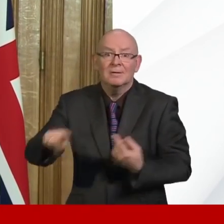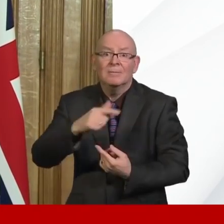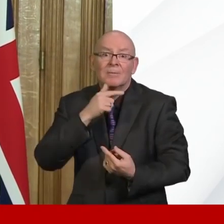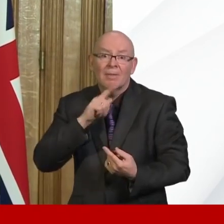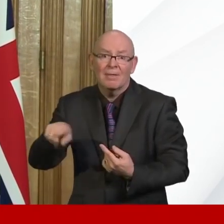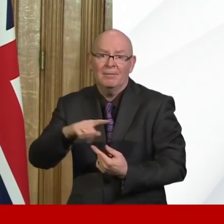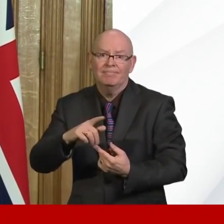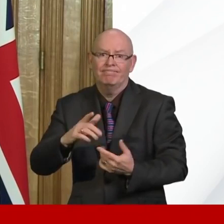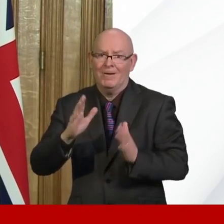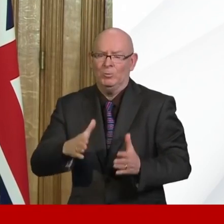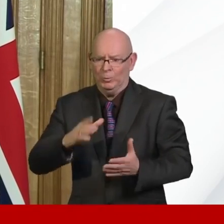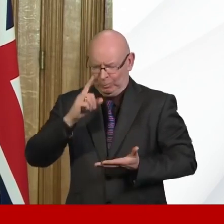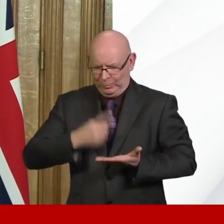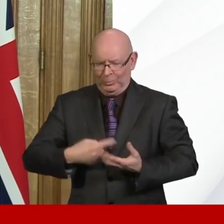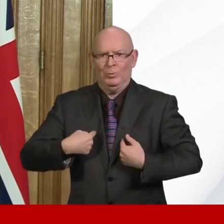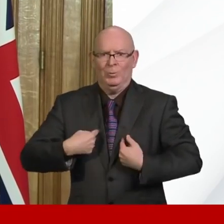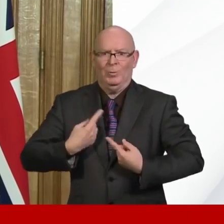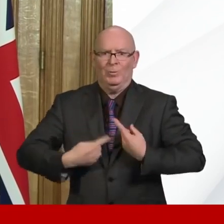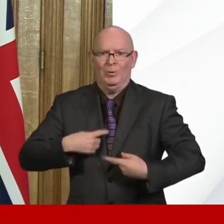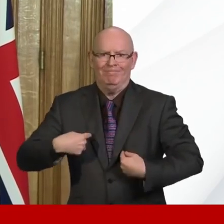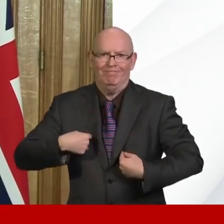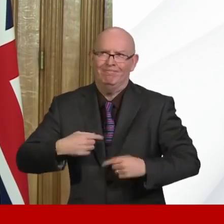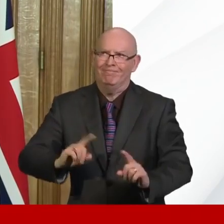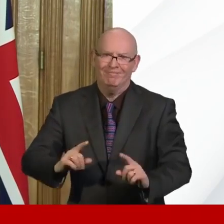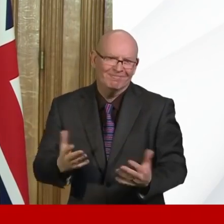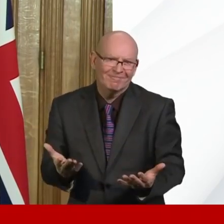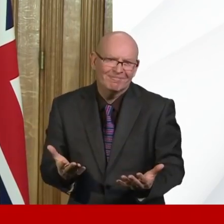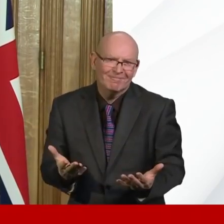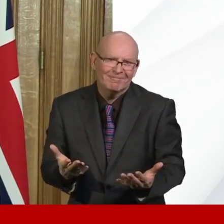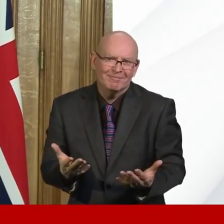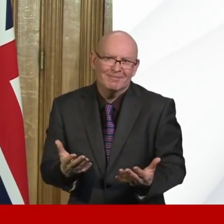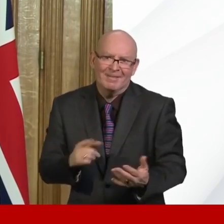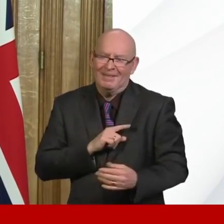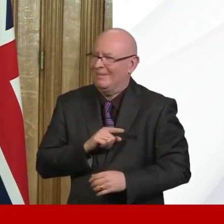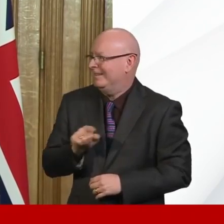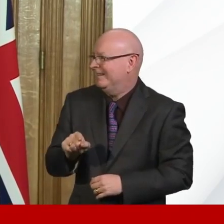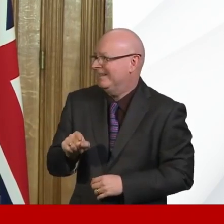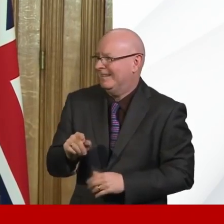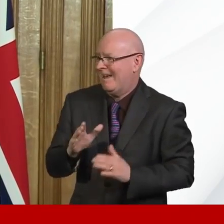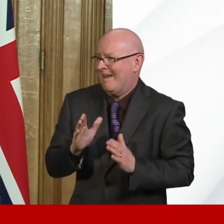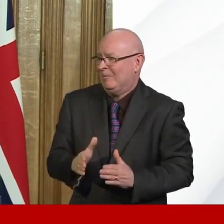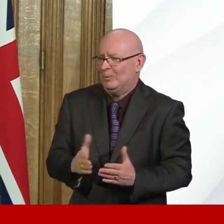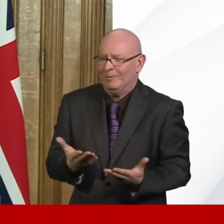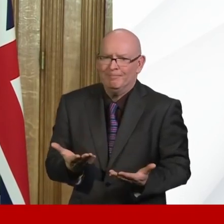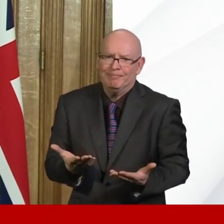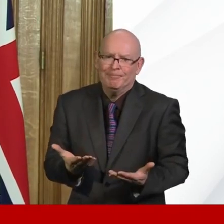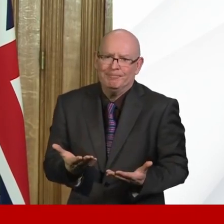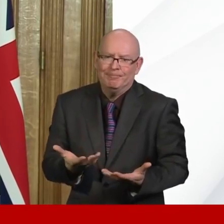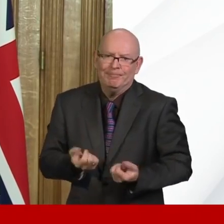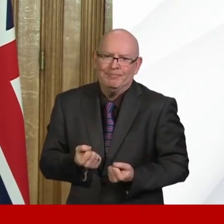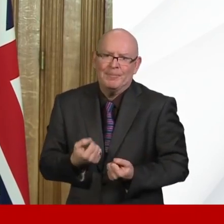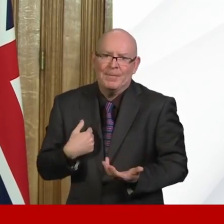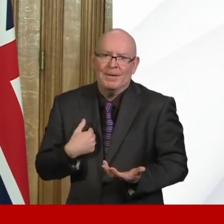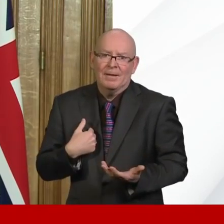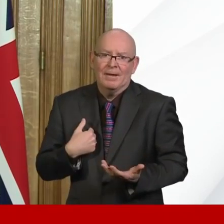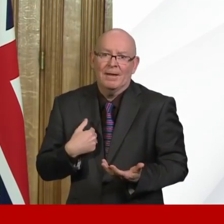And the more closely and the more strictly, the more ruthlessly we can enforce upon ourselves, our families,